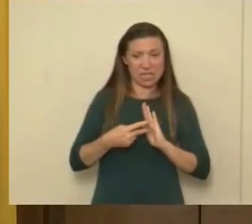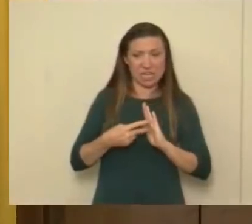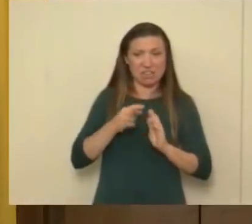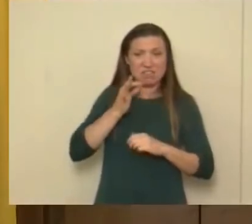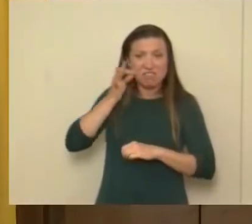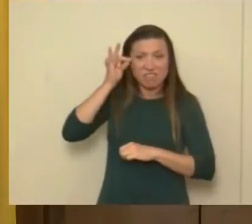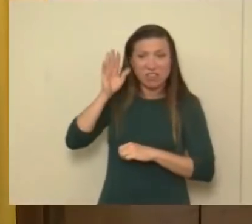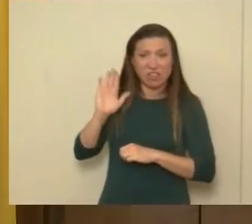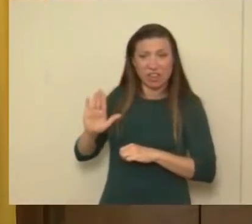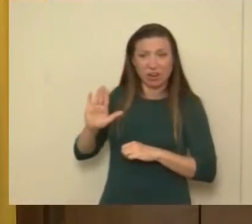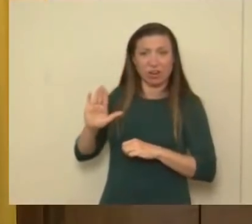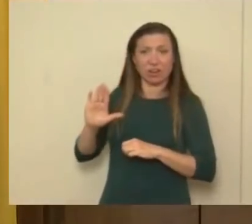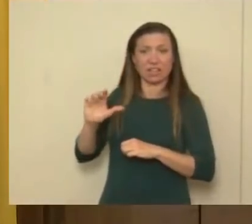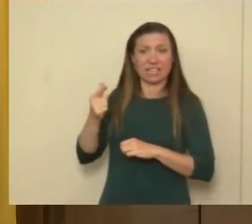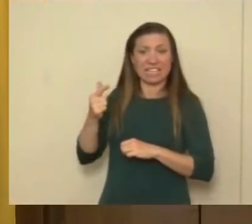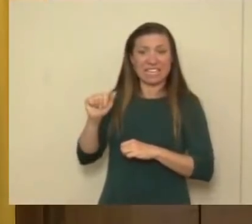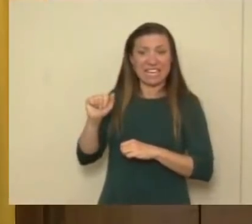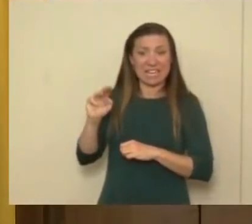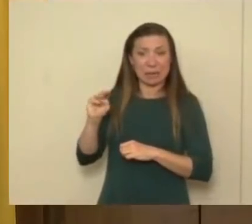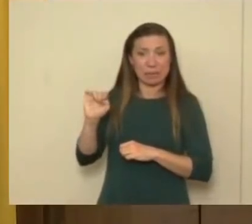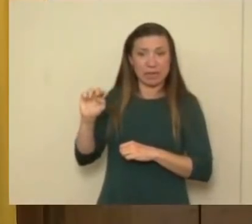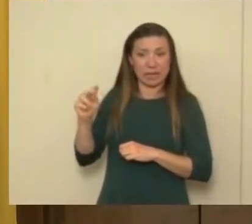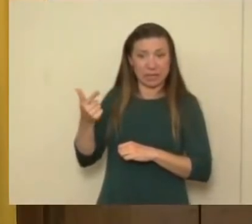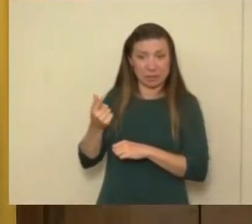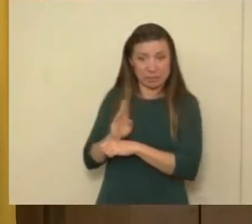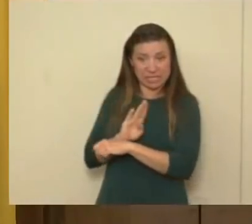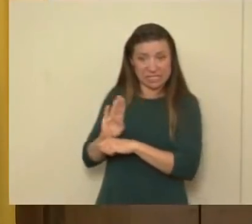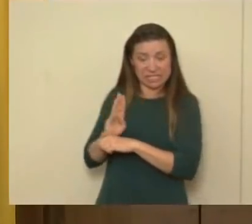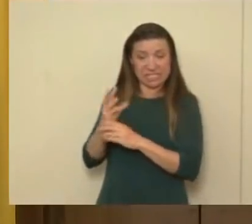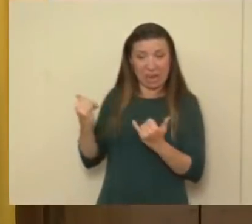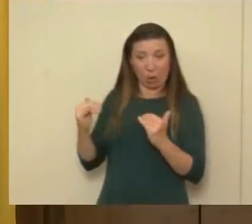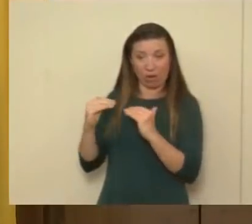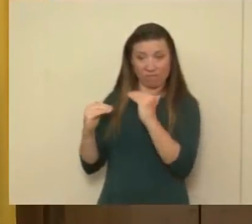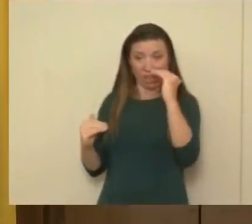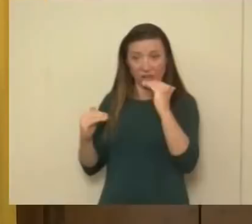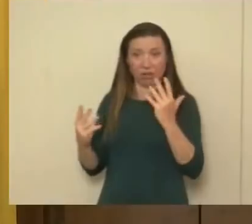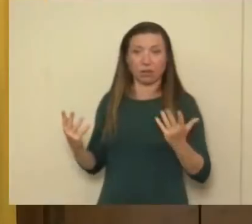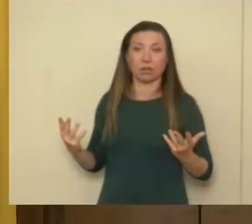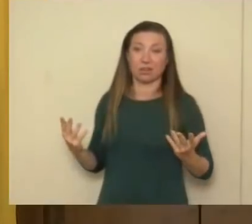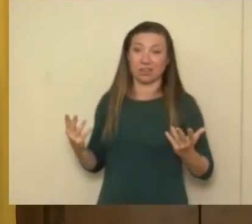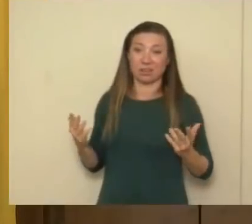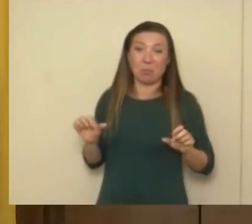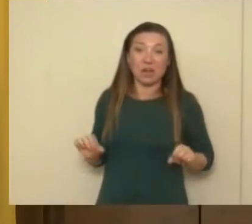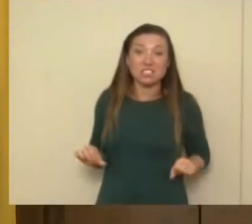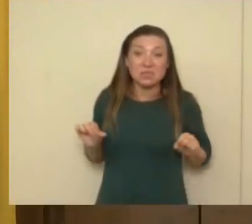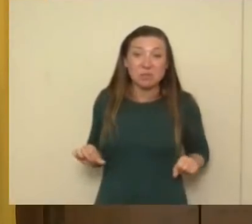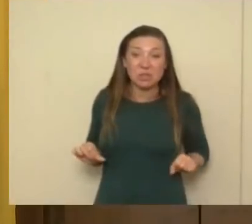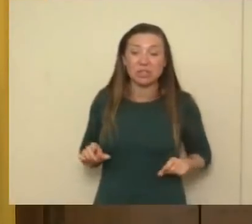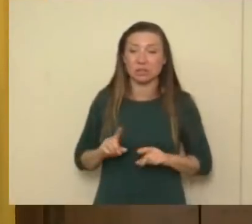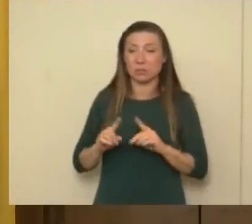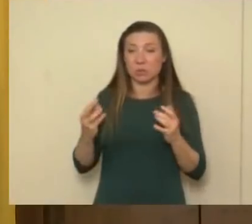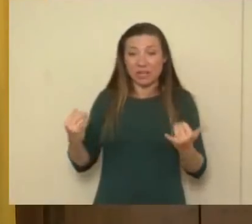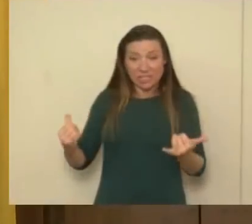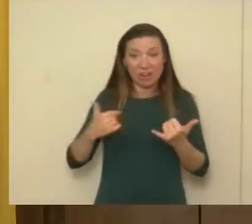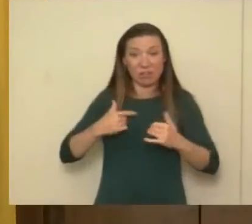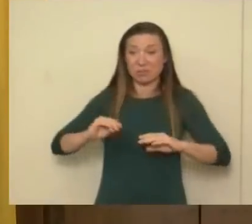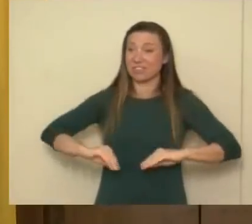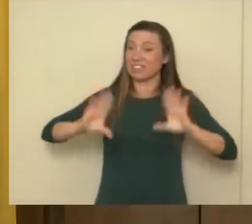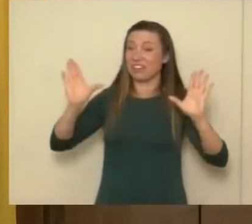enterprises? Possible. And frankly, my preferences, which I've made clear, is I don't think that they should be open. I think it's too much